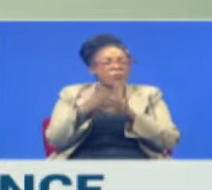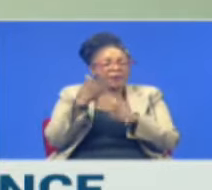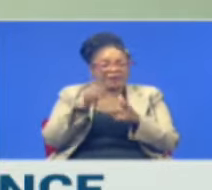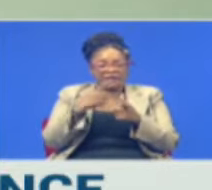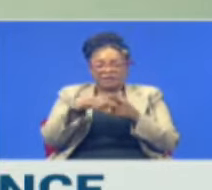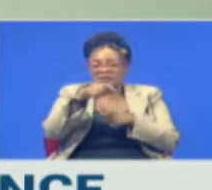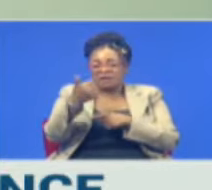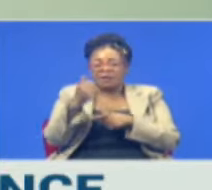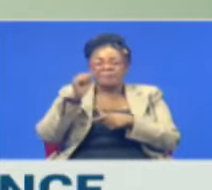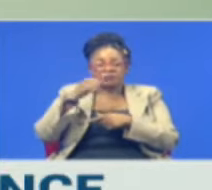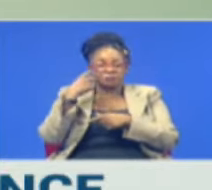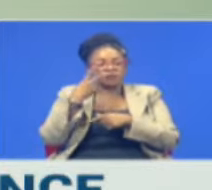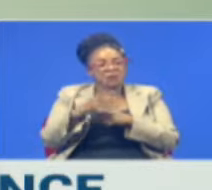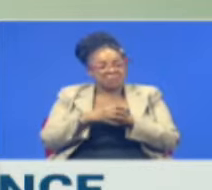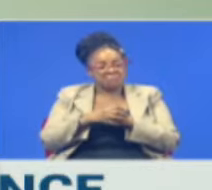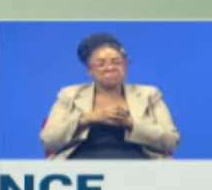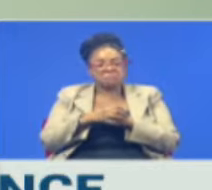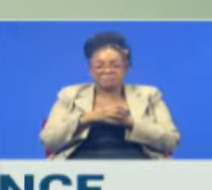will see that